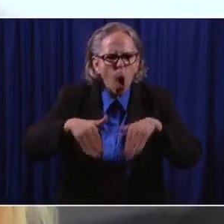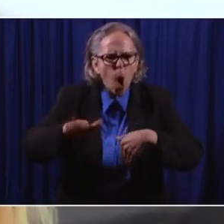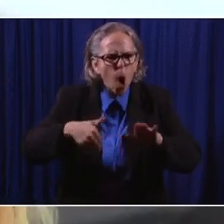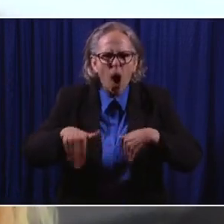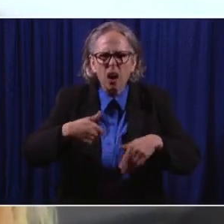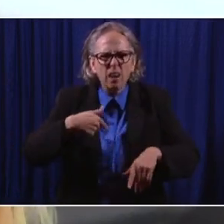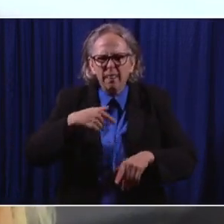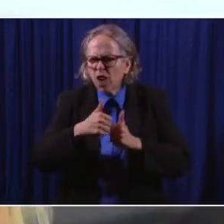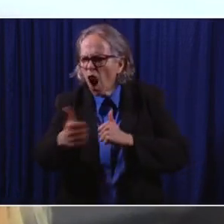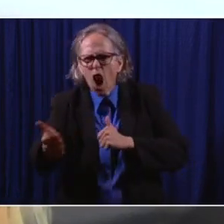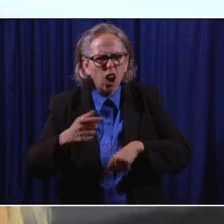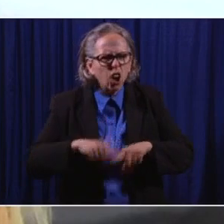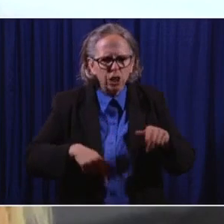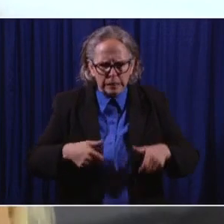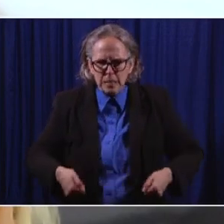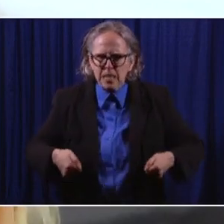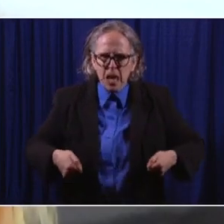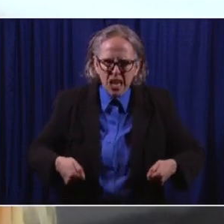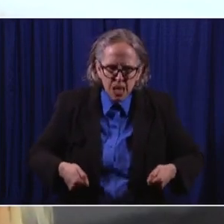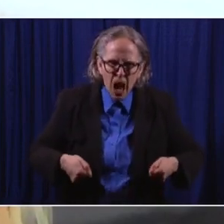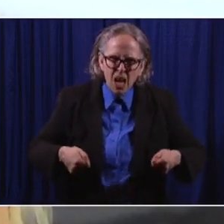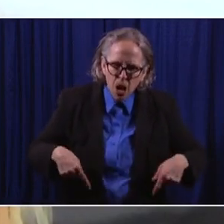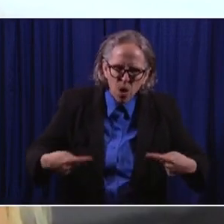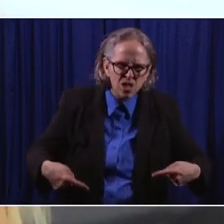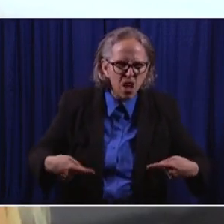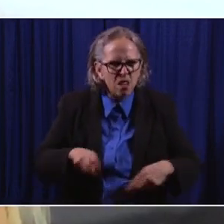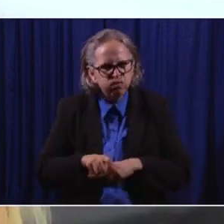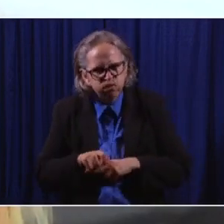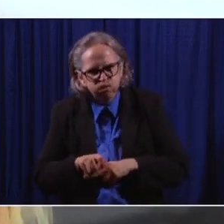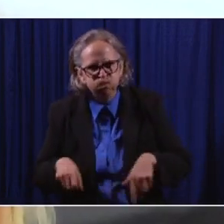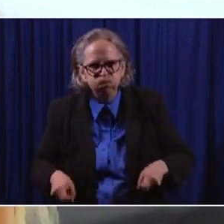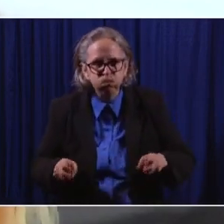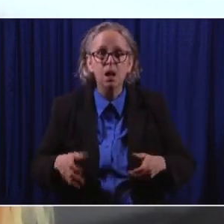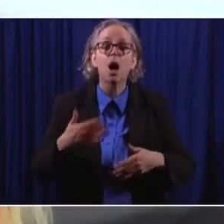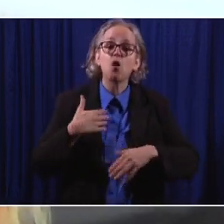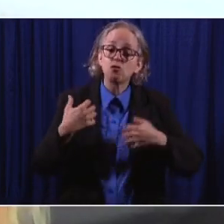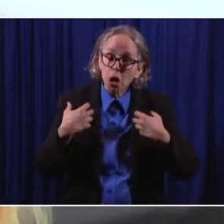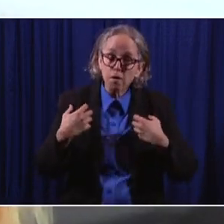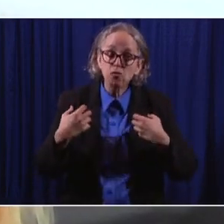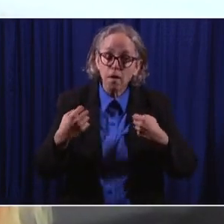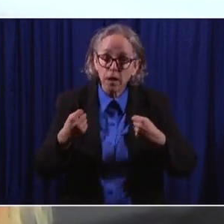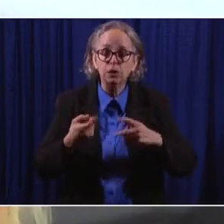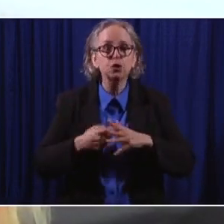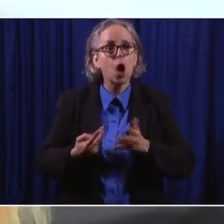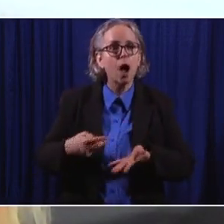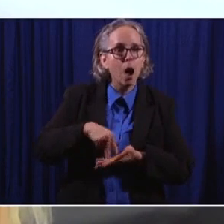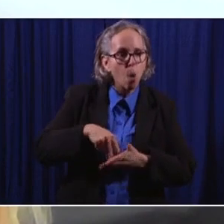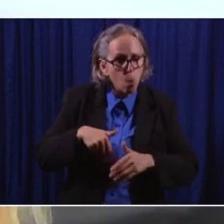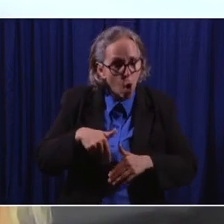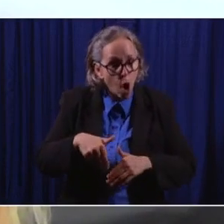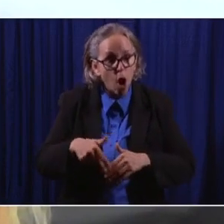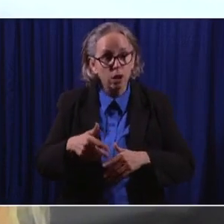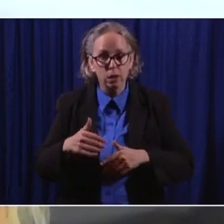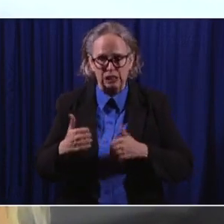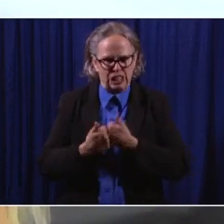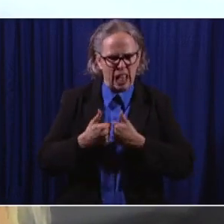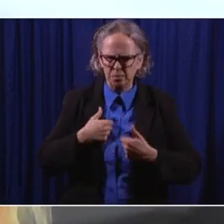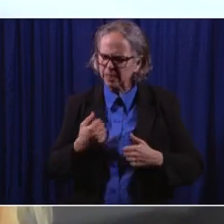I quickly recovered from that, started walking and challenging myself to do different